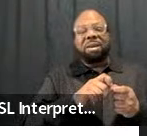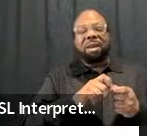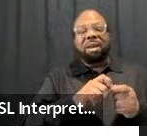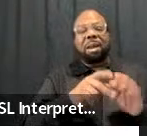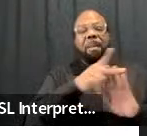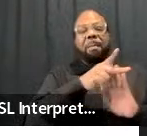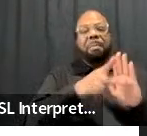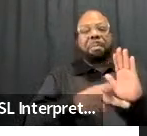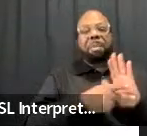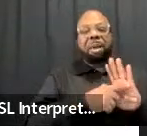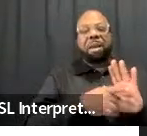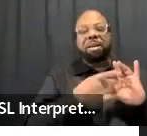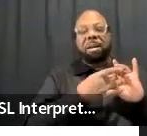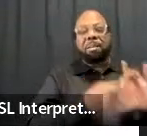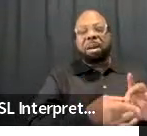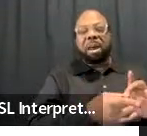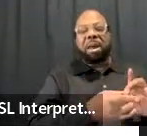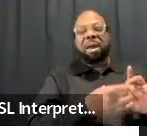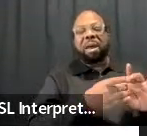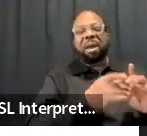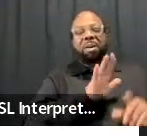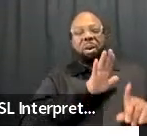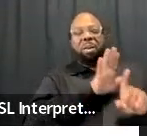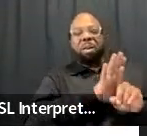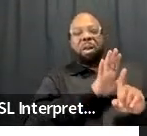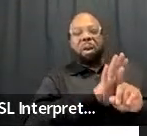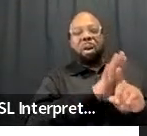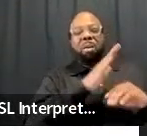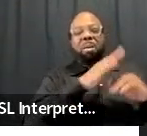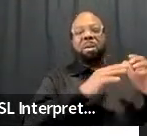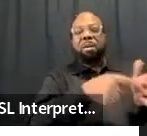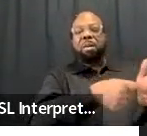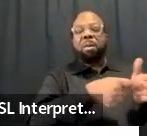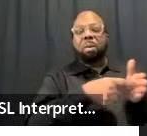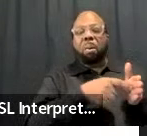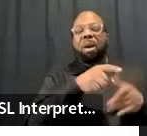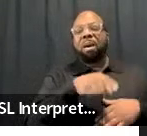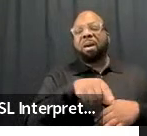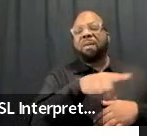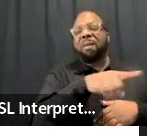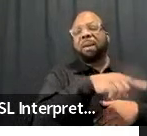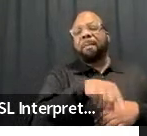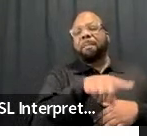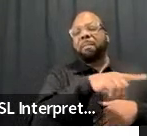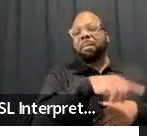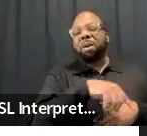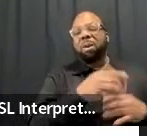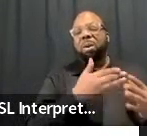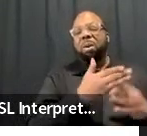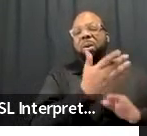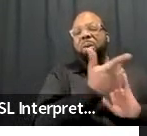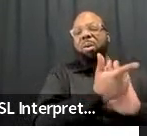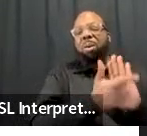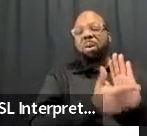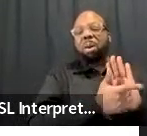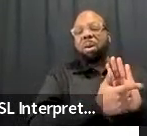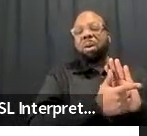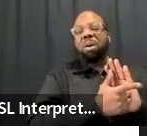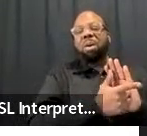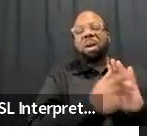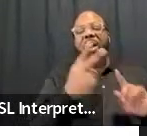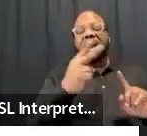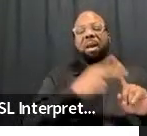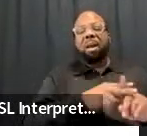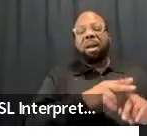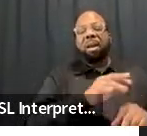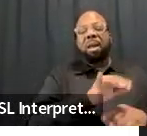policies applying to those buildings, in particular requiring them through law and applying fines